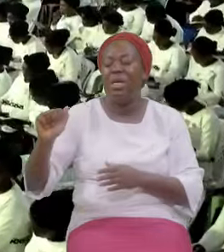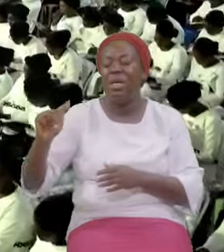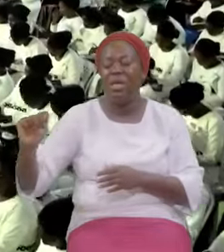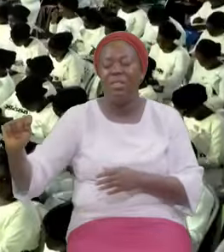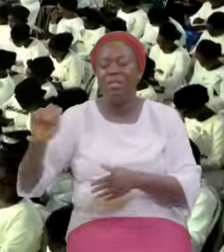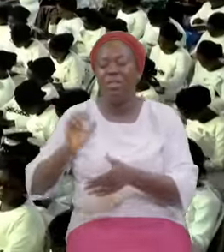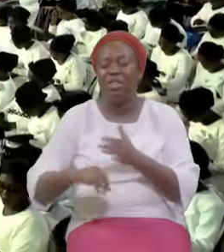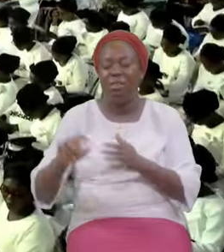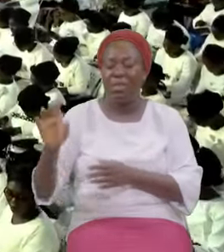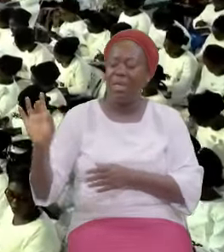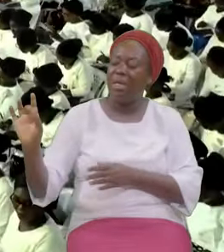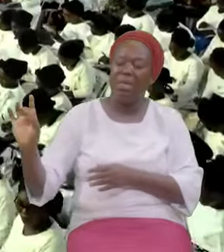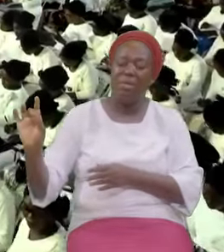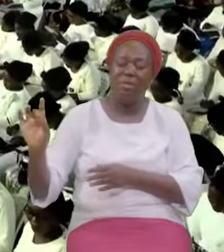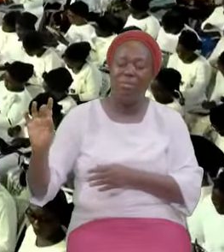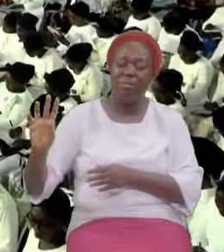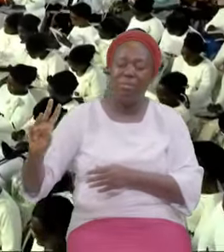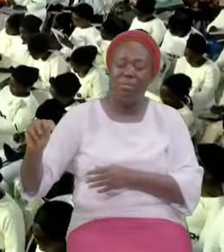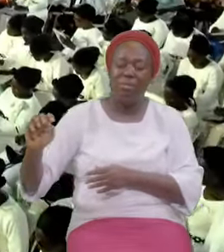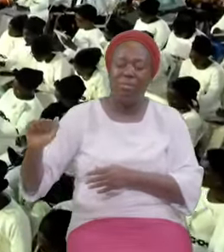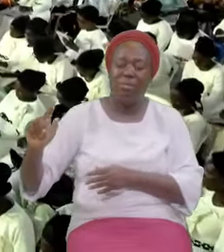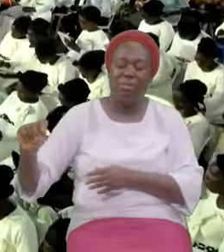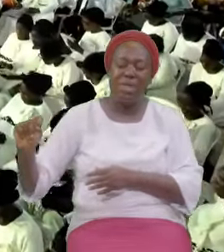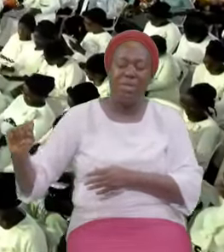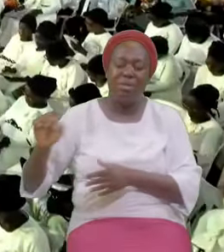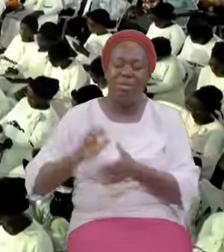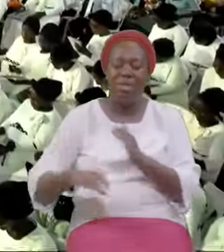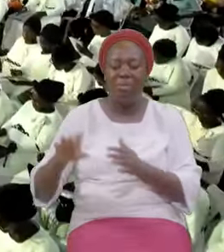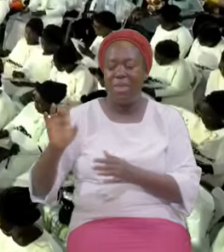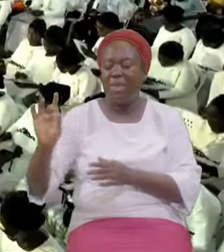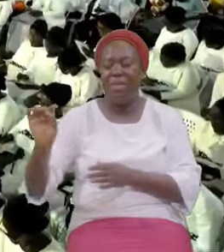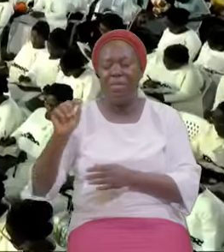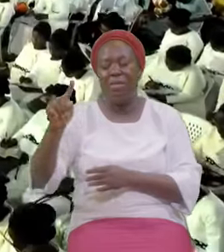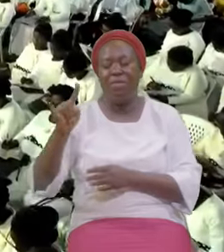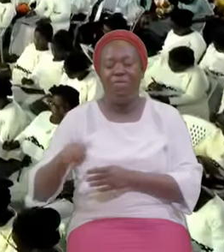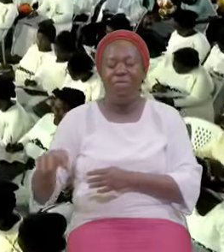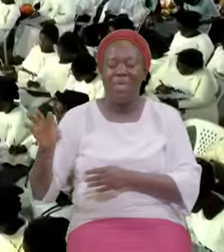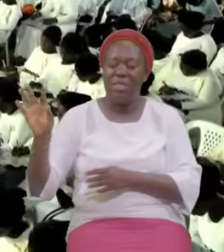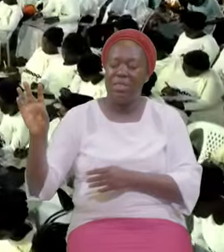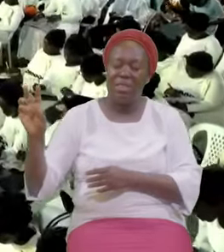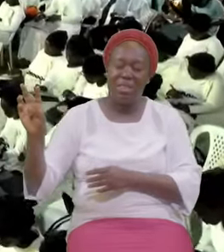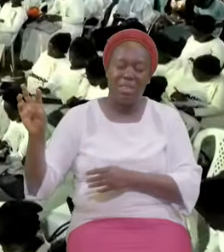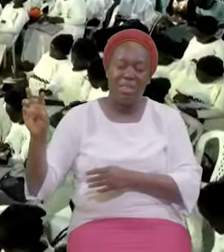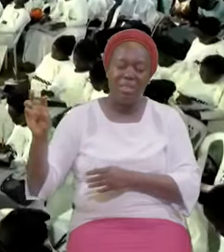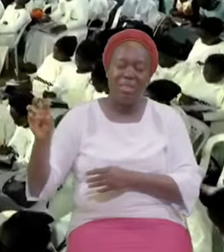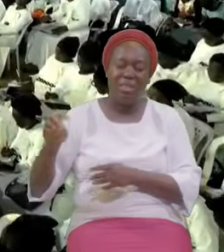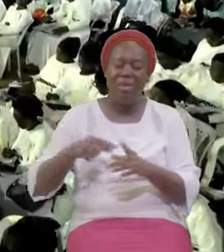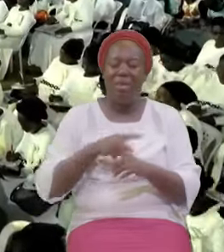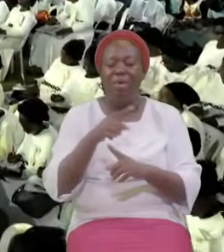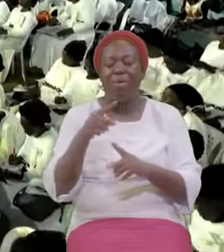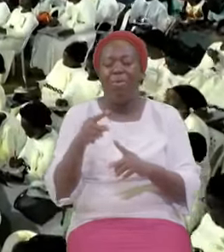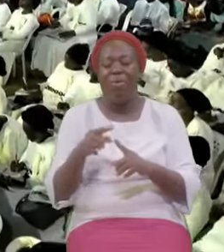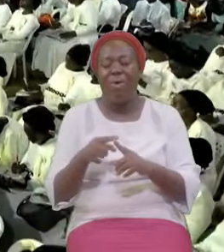8. Matthew chapter 8, reading from verse 16. When the evening